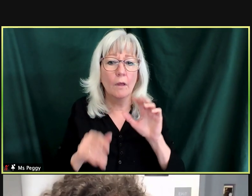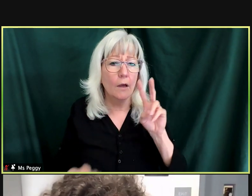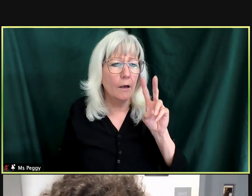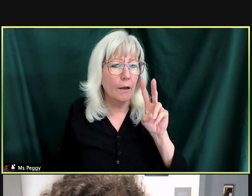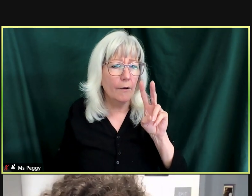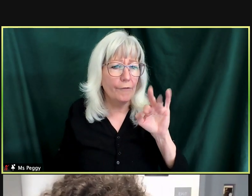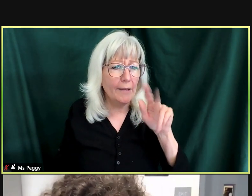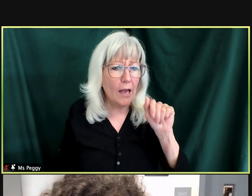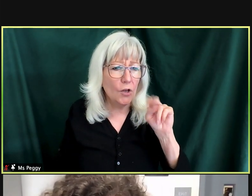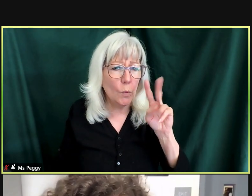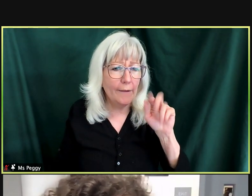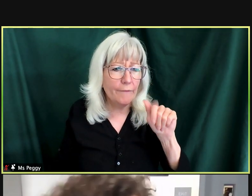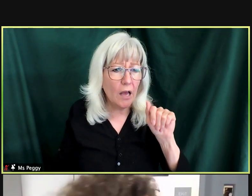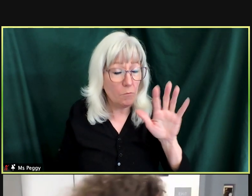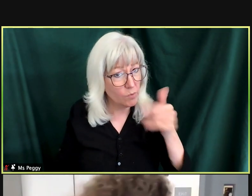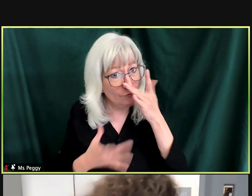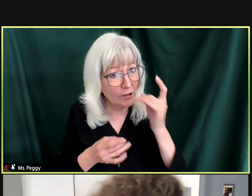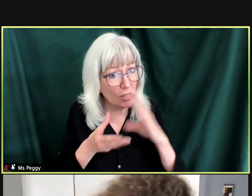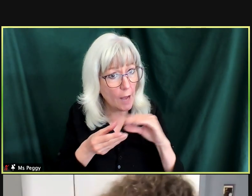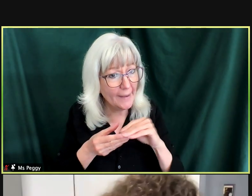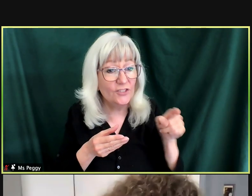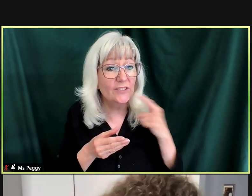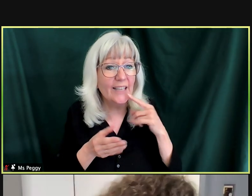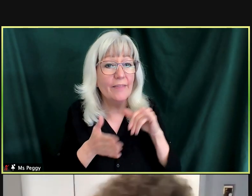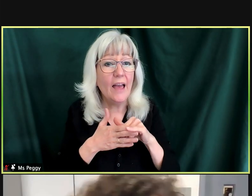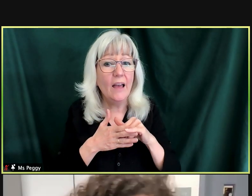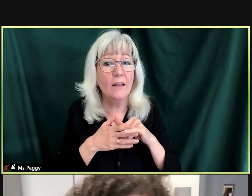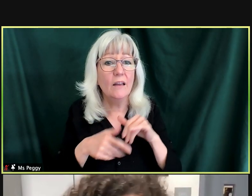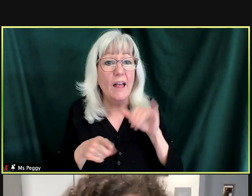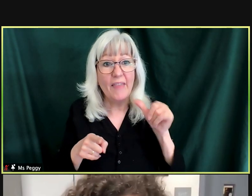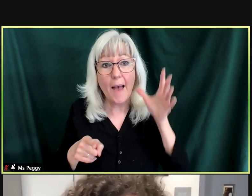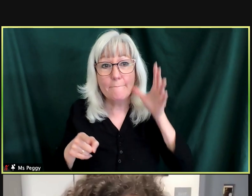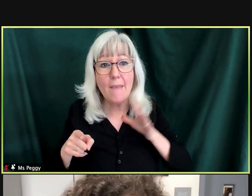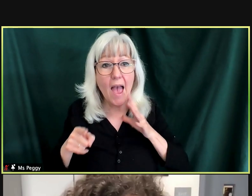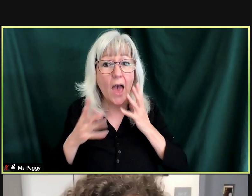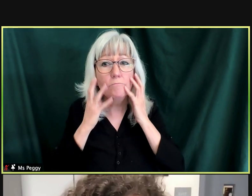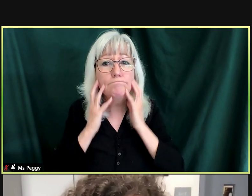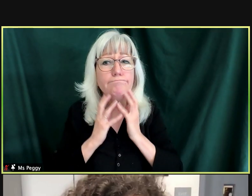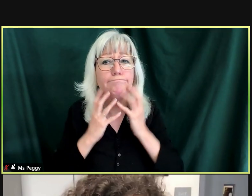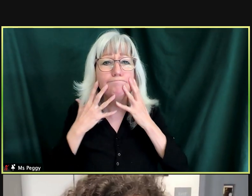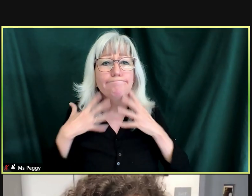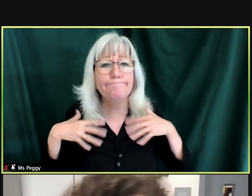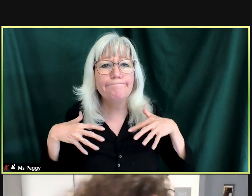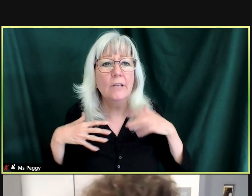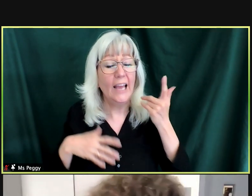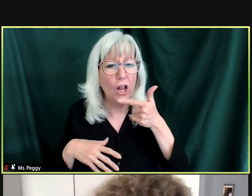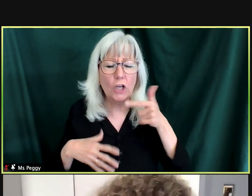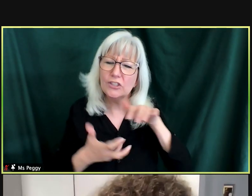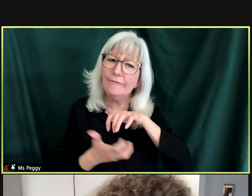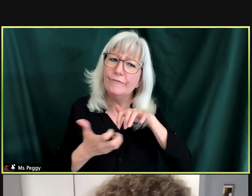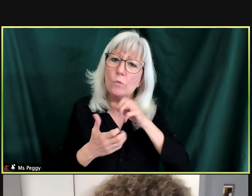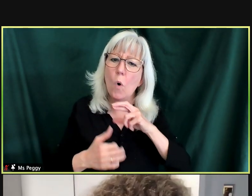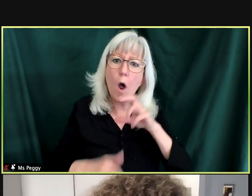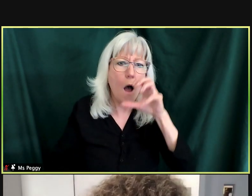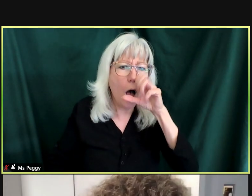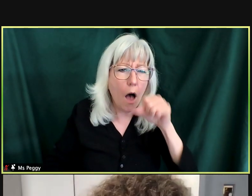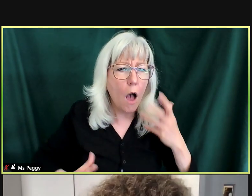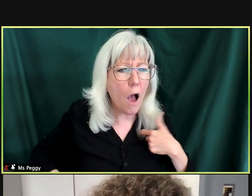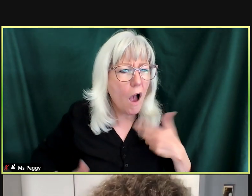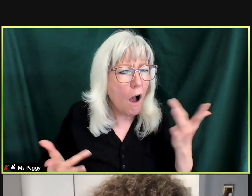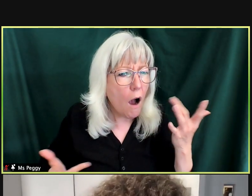Villanueva, interesting comment. She was saying the postmaster looks confused or somewhat intrigued by